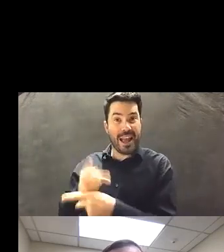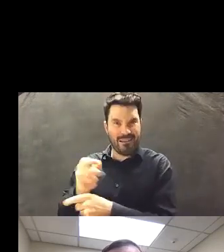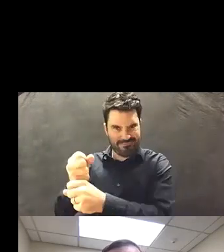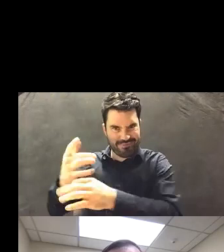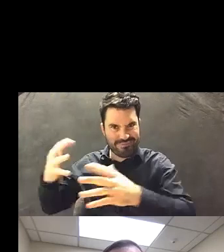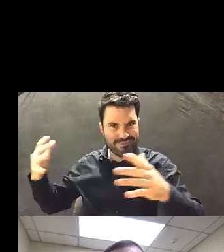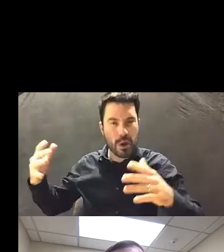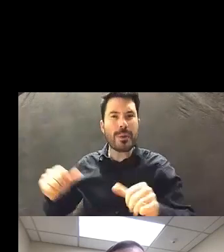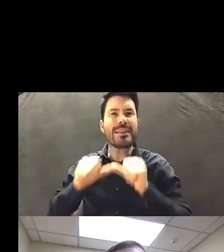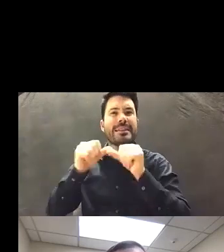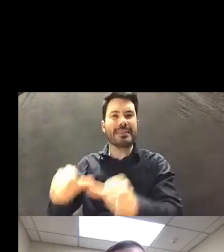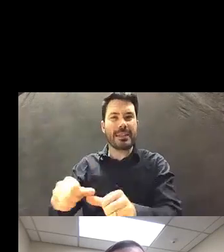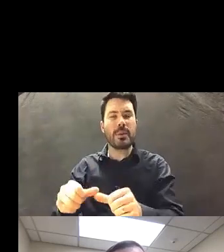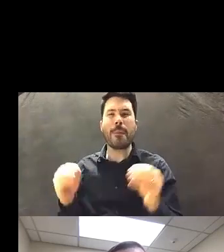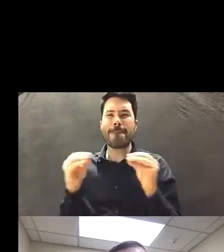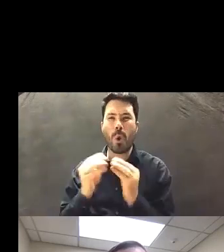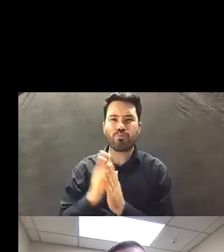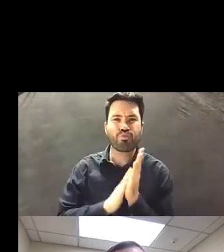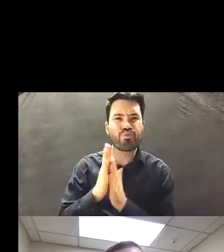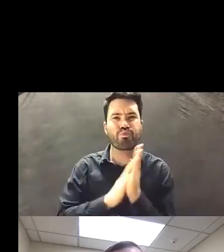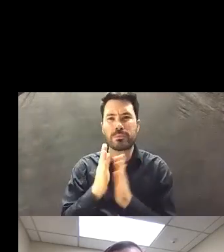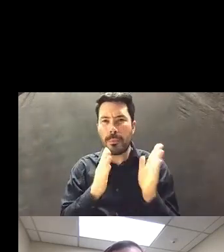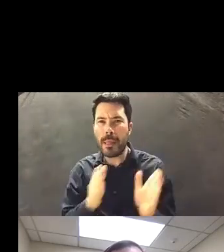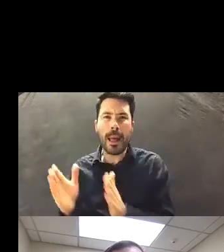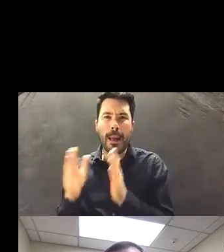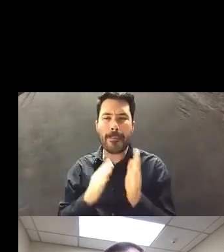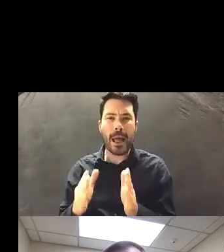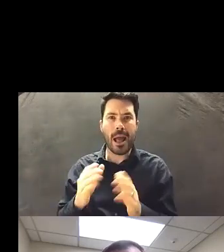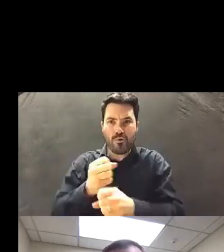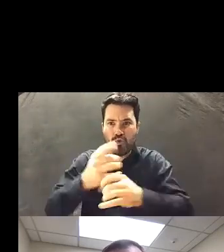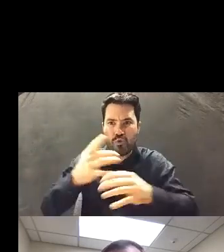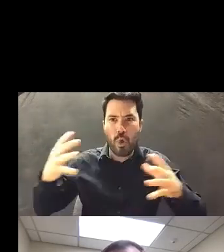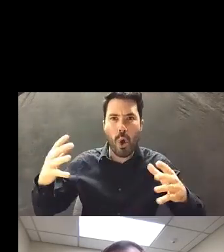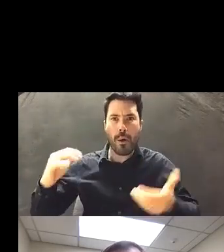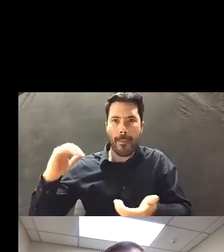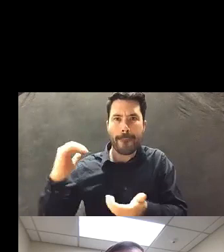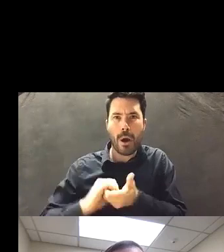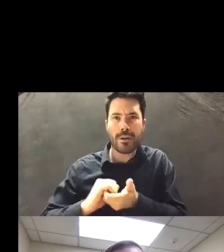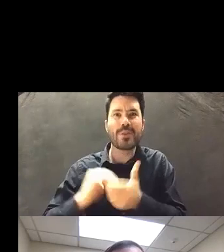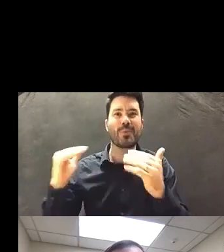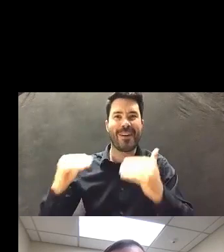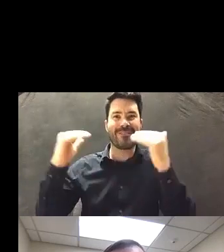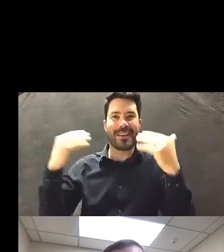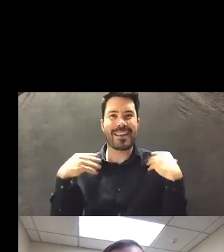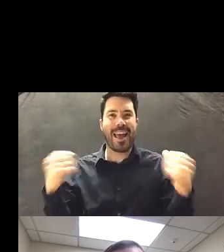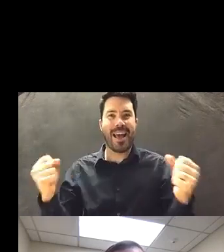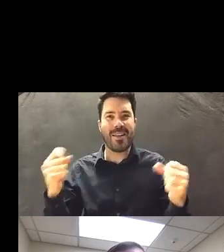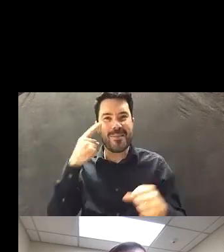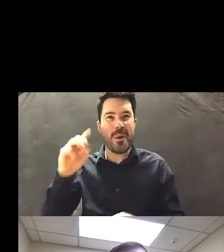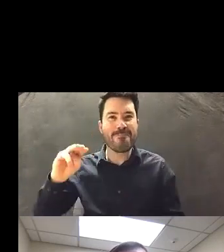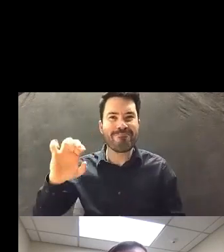to pursue strategic growth and partnership in an effort to advance health for Michigan and the world. Thank you for your continued